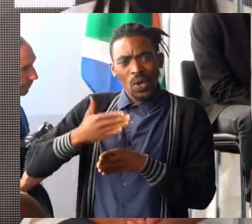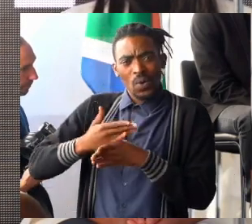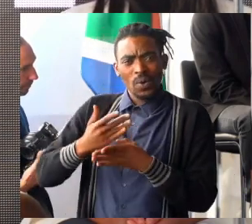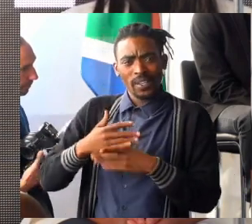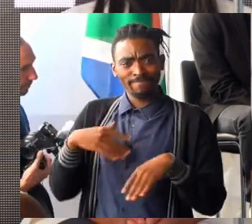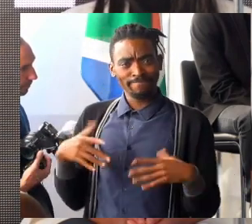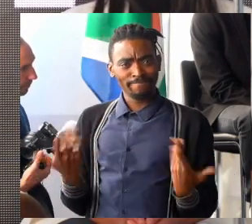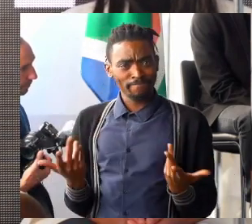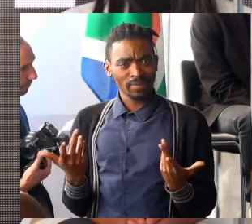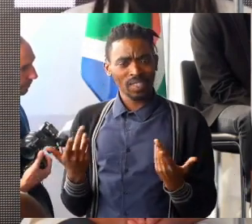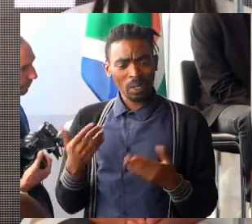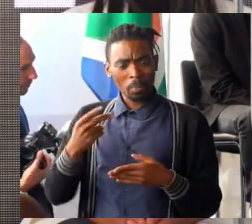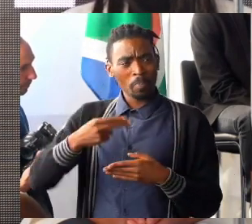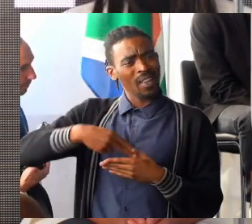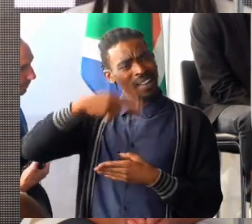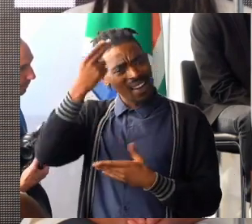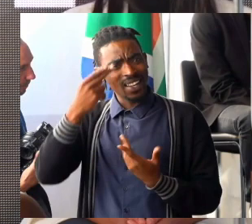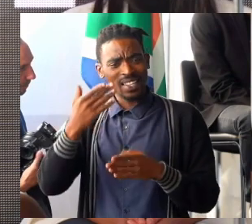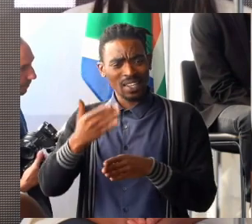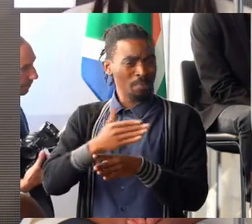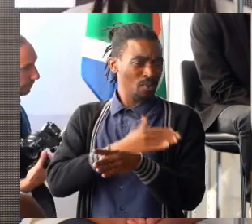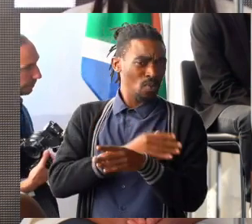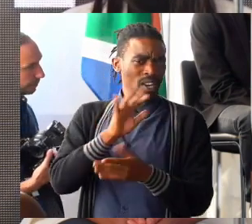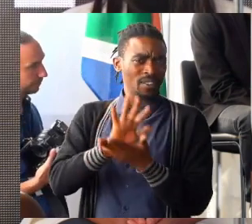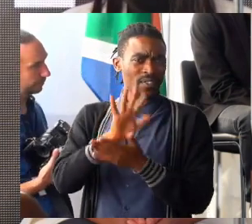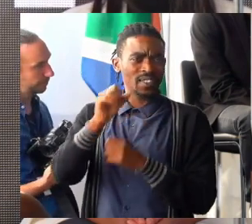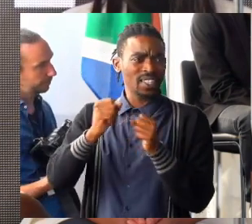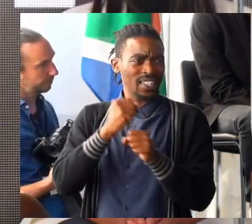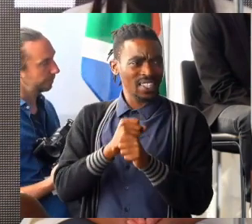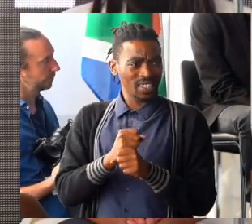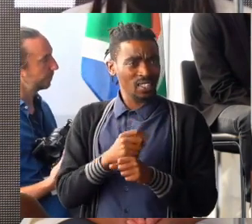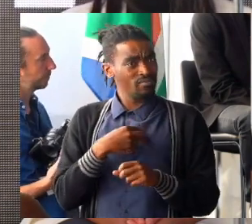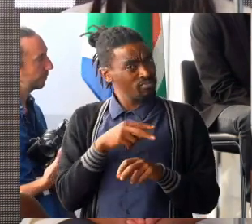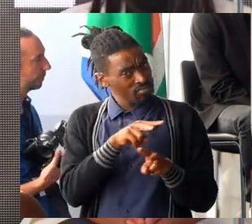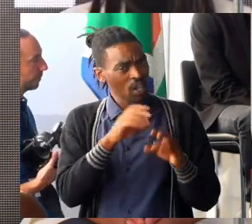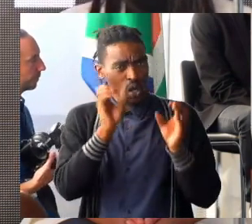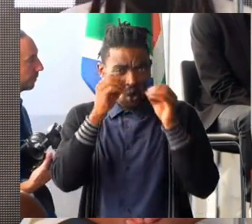is higher than it was 15 years ago. It is. Look it up.